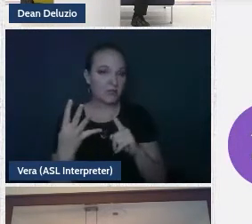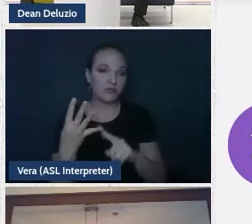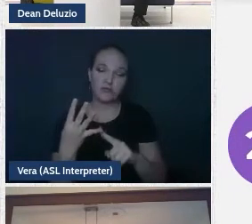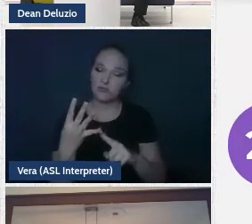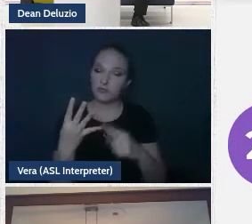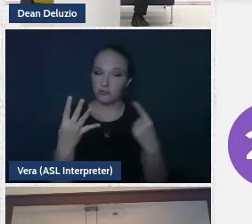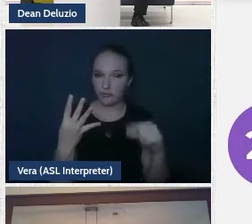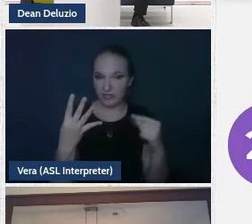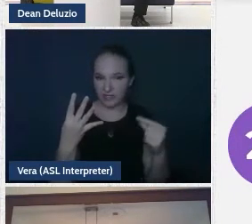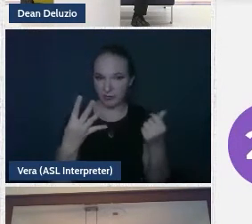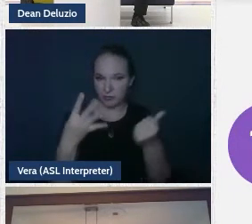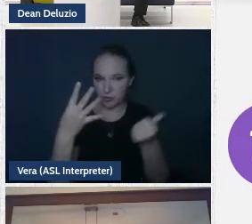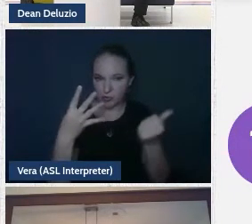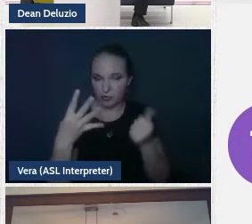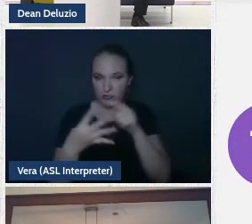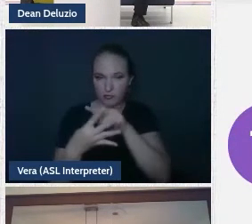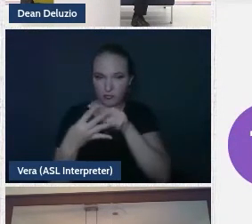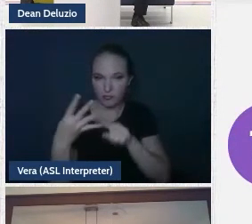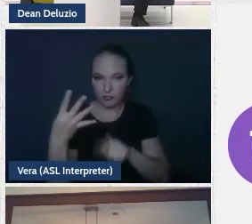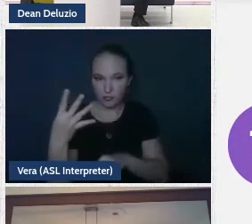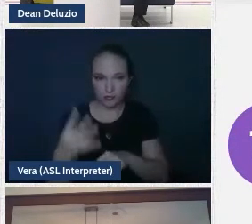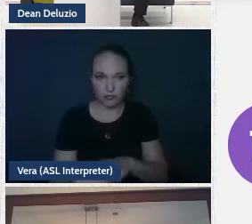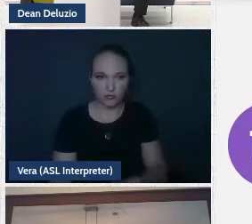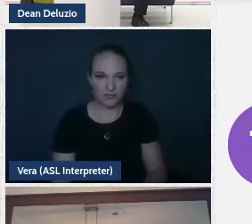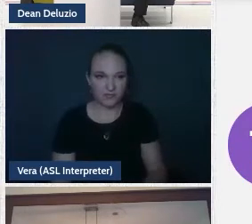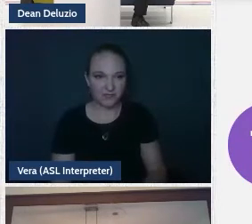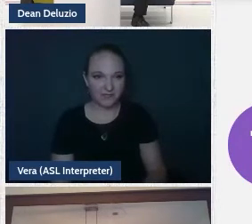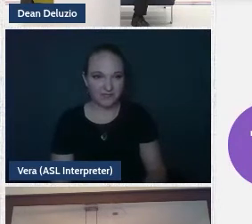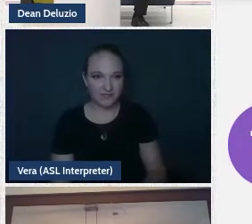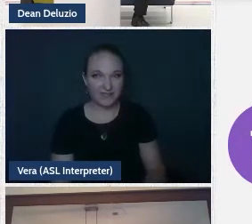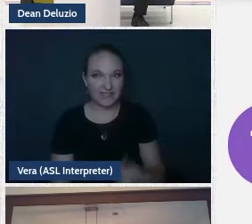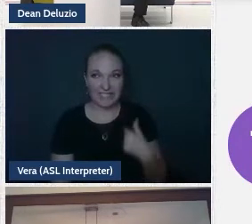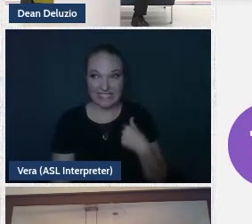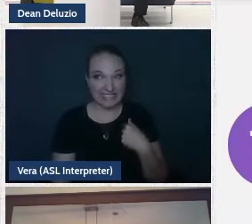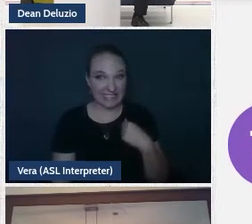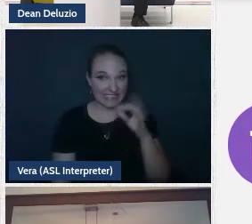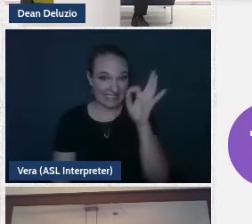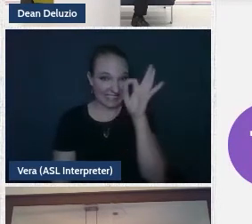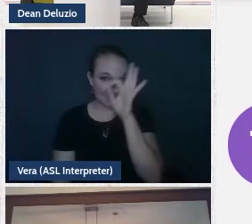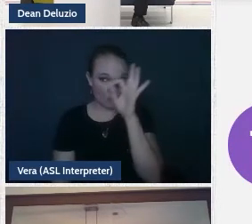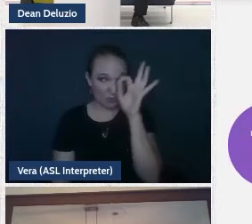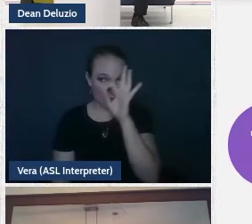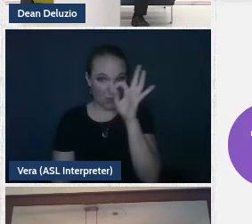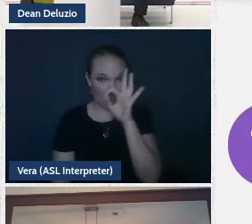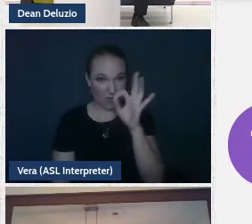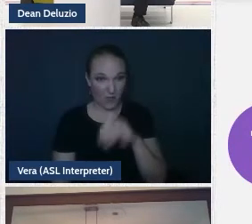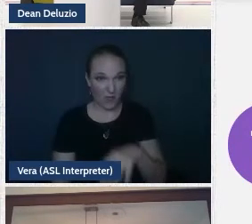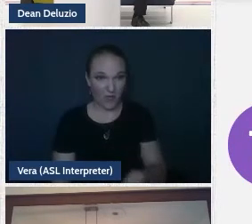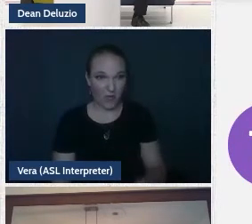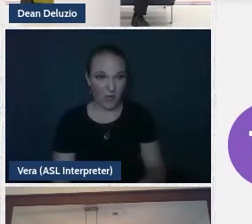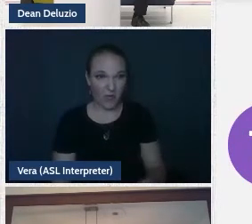1926? I do not know the answer to this. I think this is the toughest question.